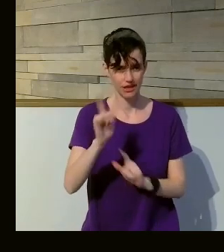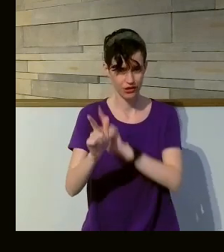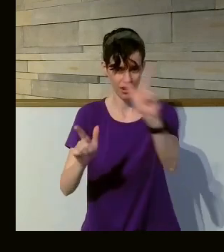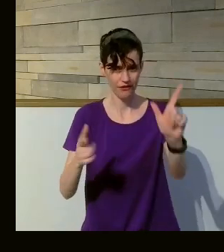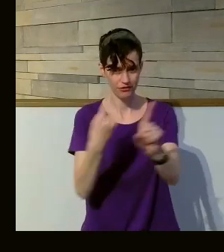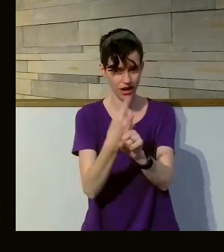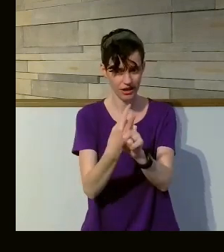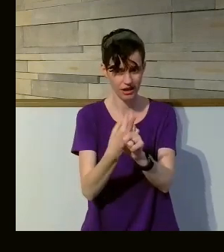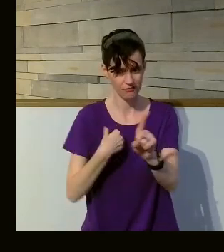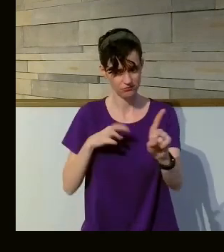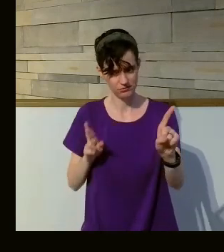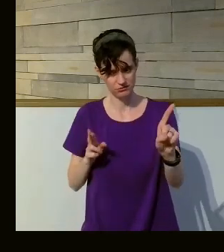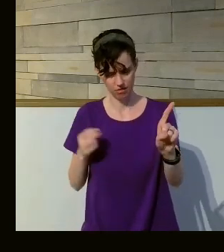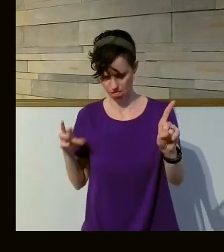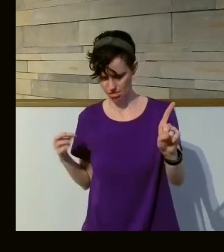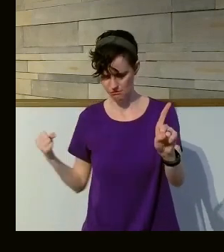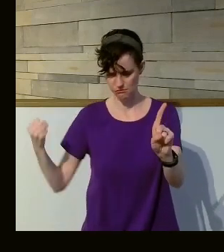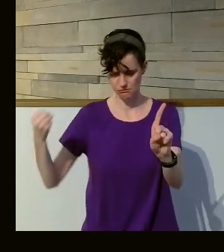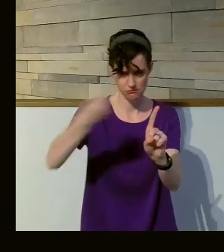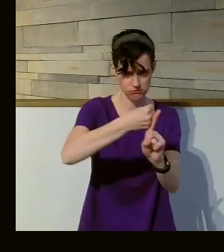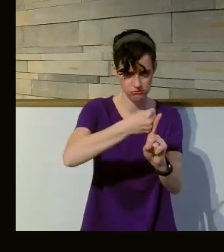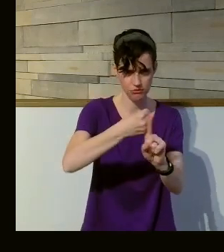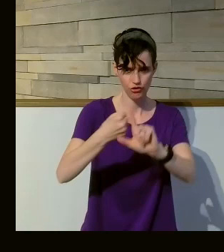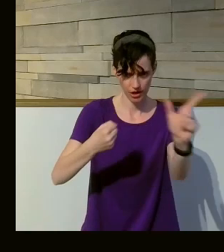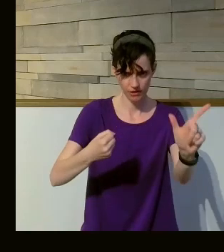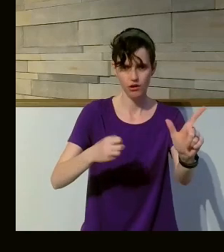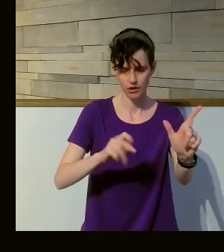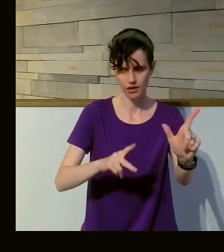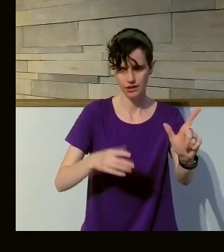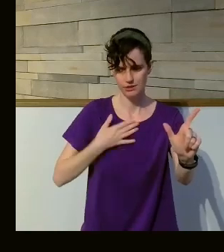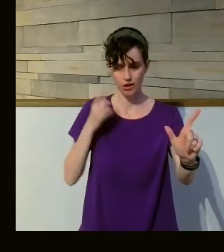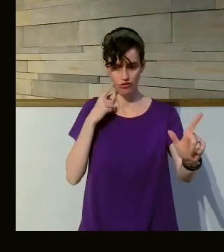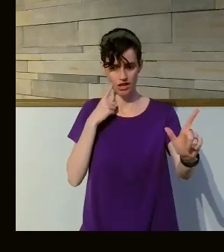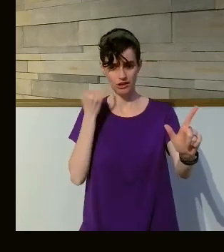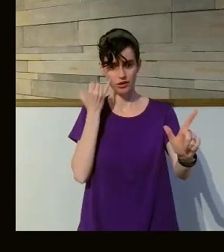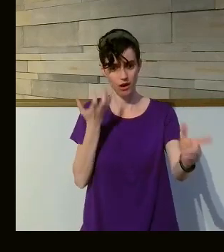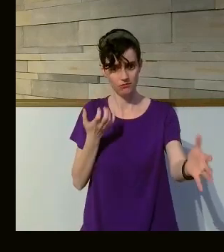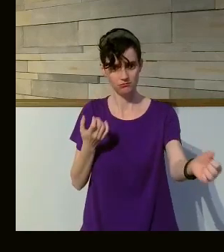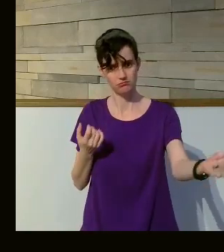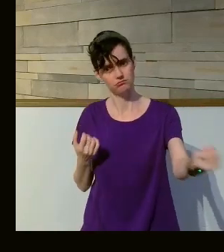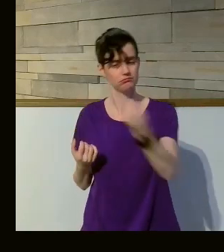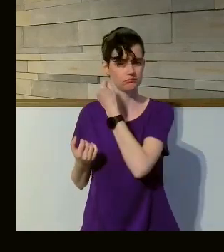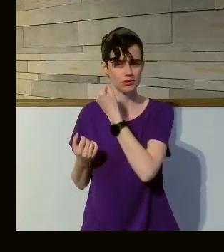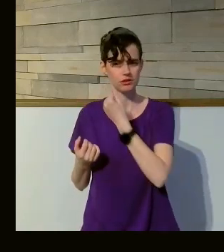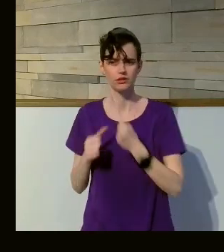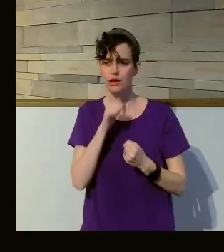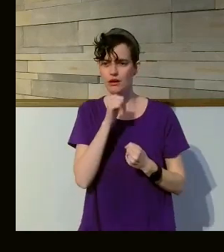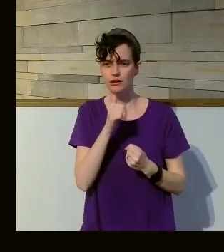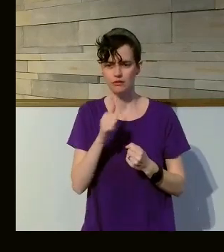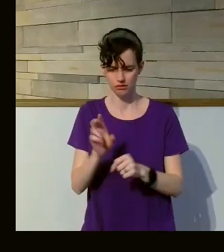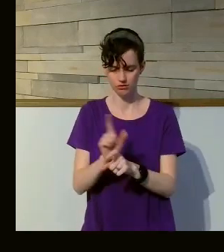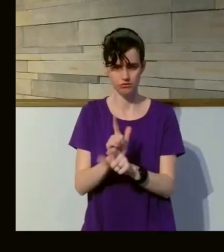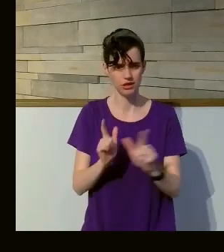cheek, right? I've got to make sure my left from my right here. This is my right cheek. So if you want to hit this, you're not going to all of a sudden use your